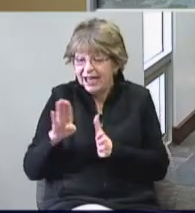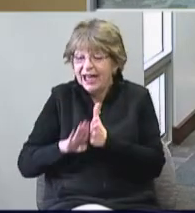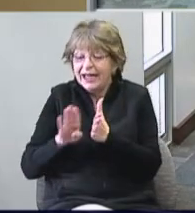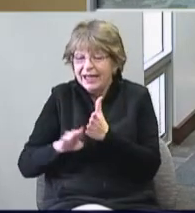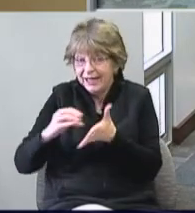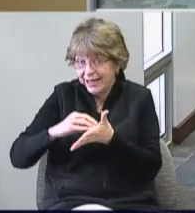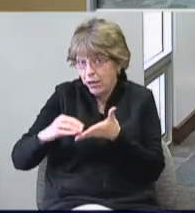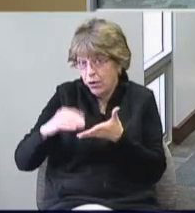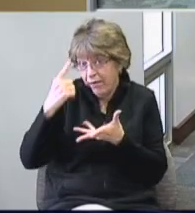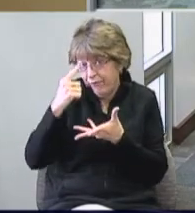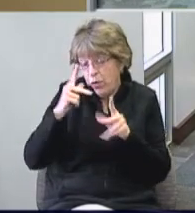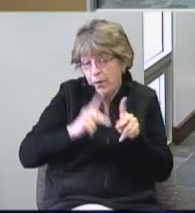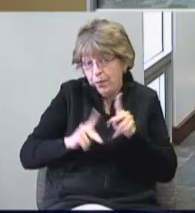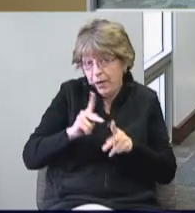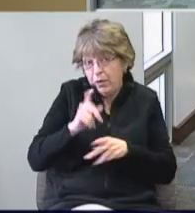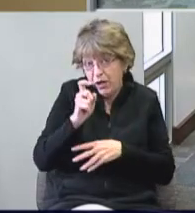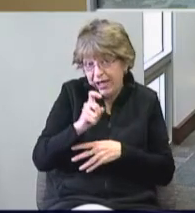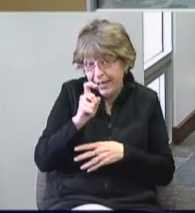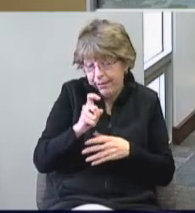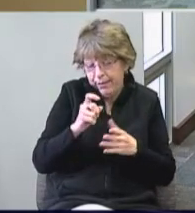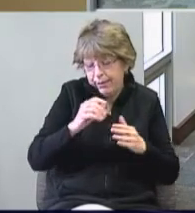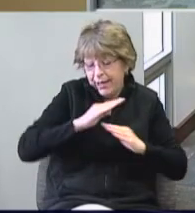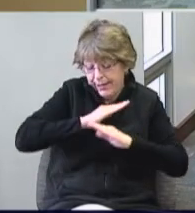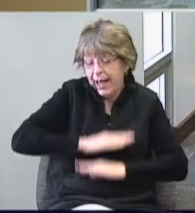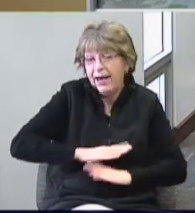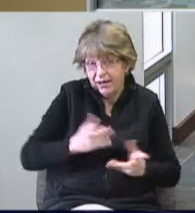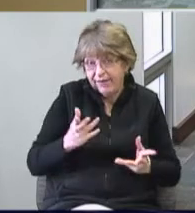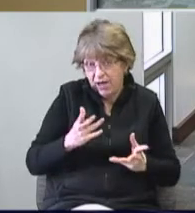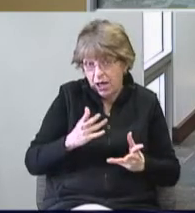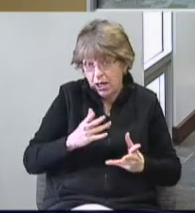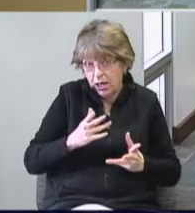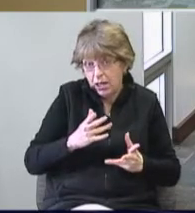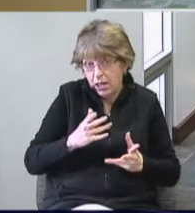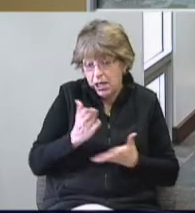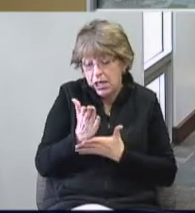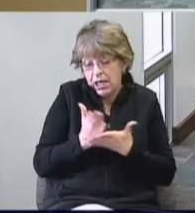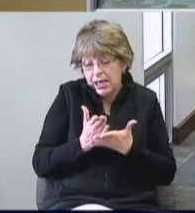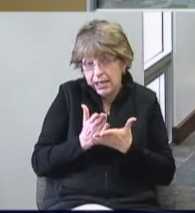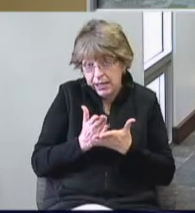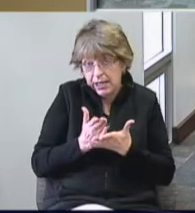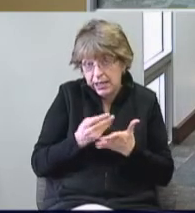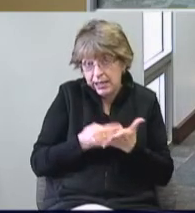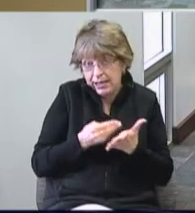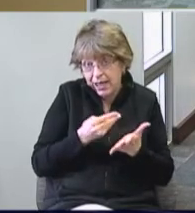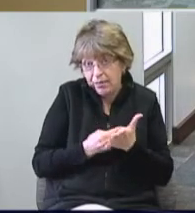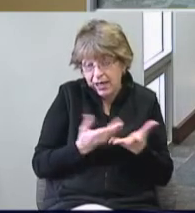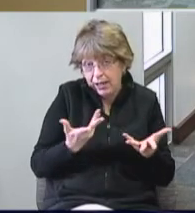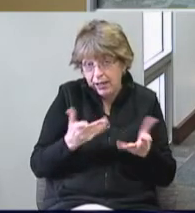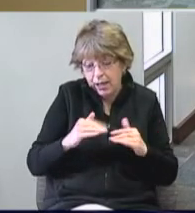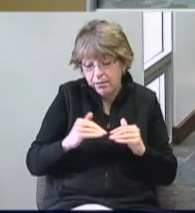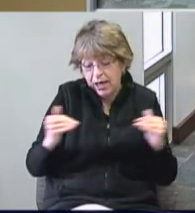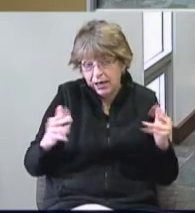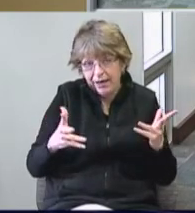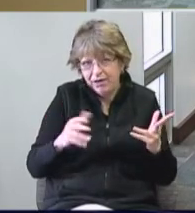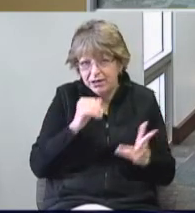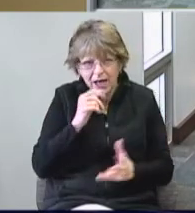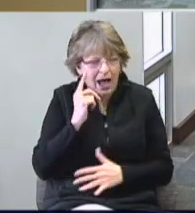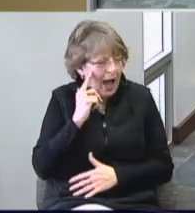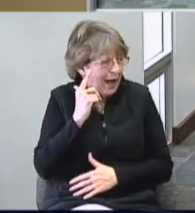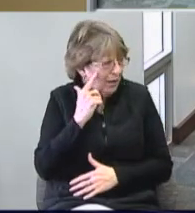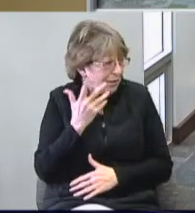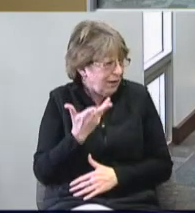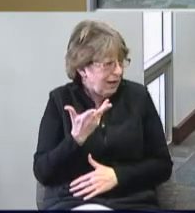that meet certain income levels. So I don't think it comes to about half price, but it's right around